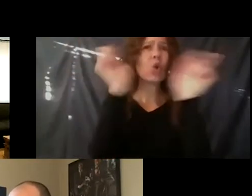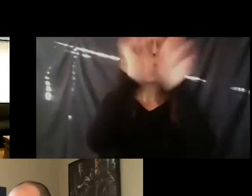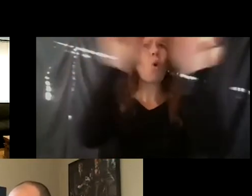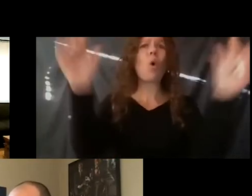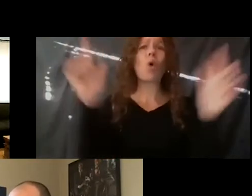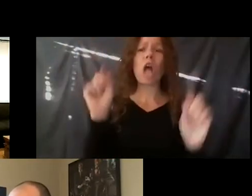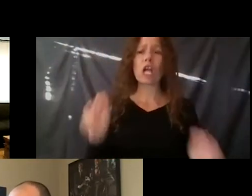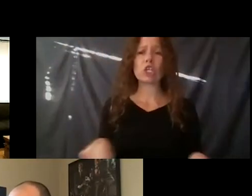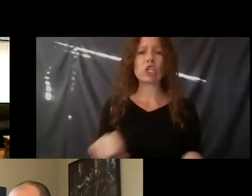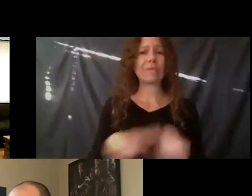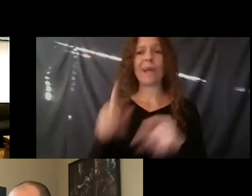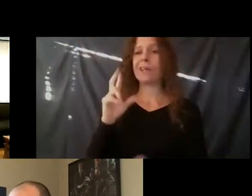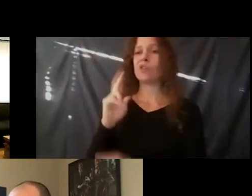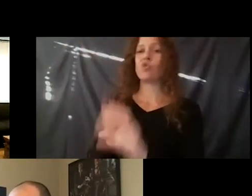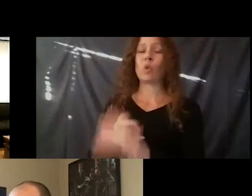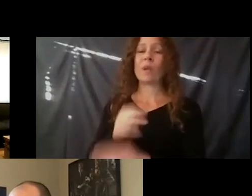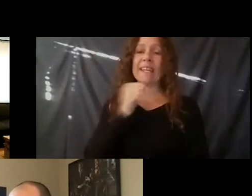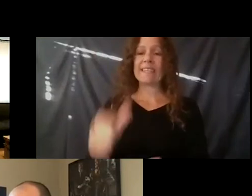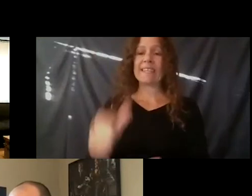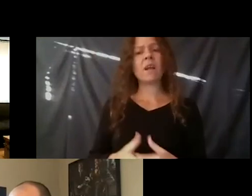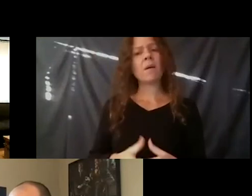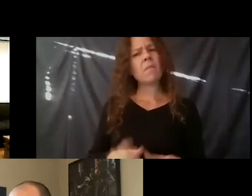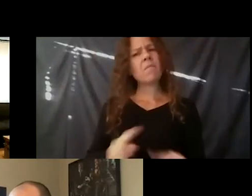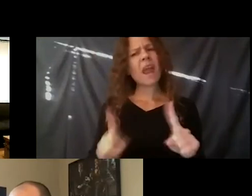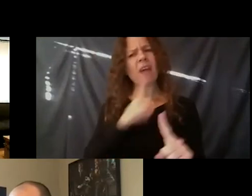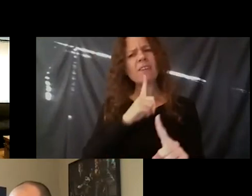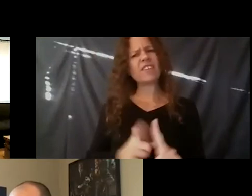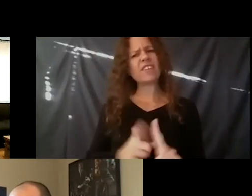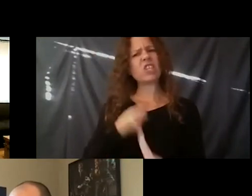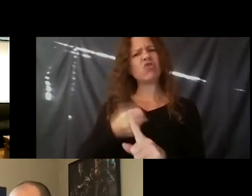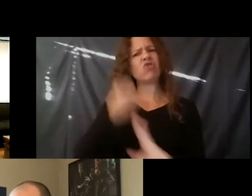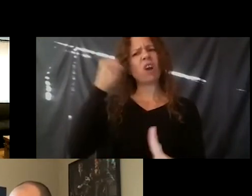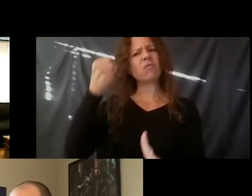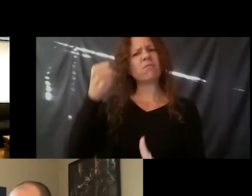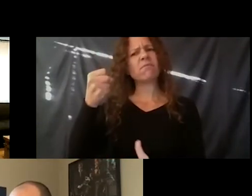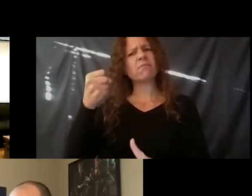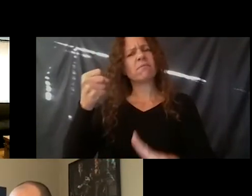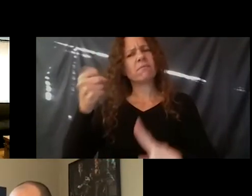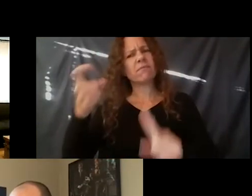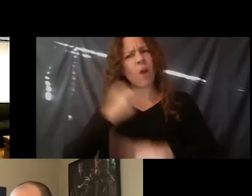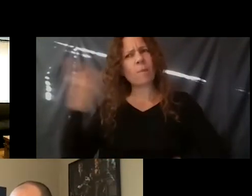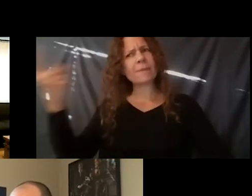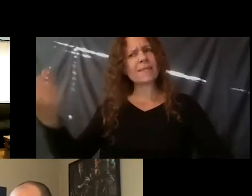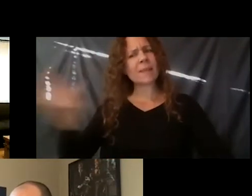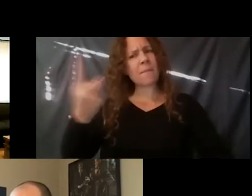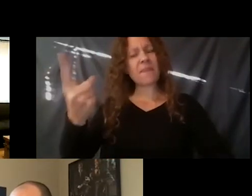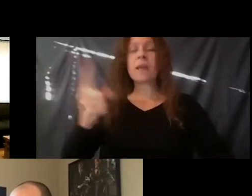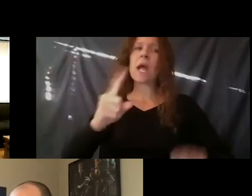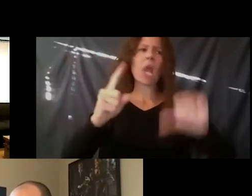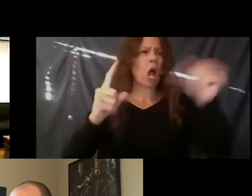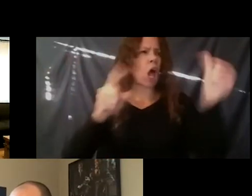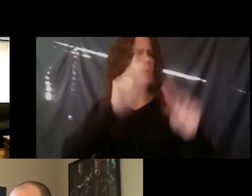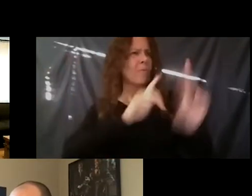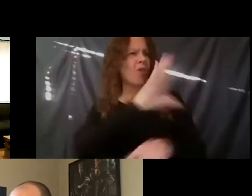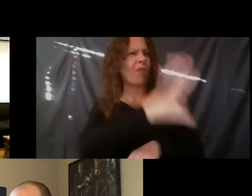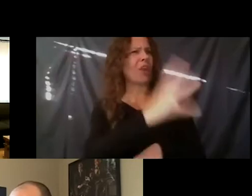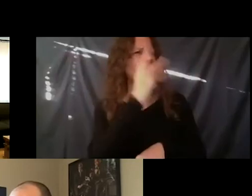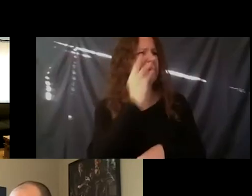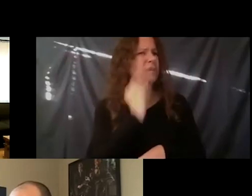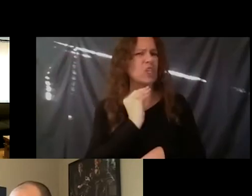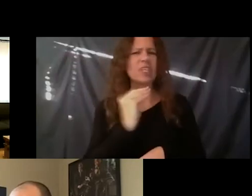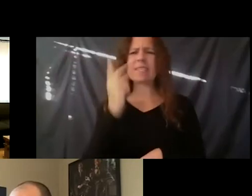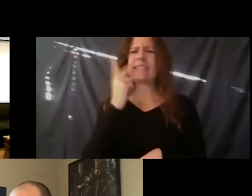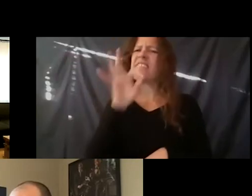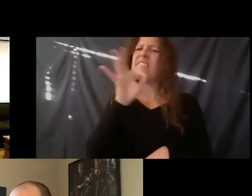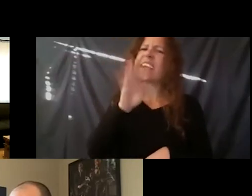by something. I mean, granted, it was other people's experience and looking at it on Facebook and on the